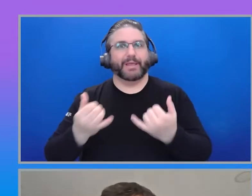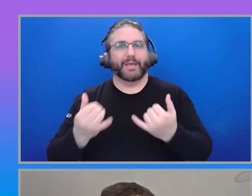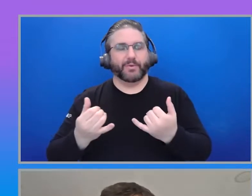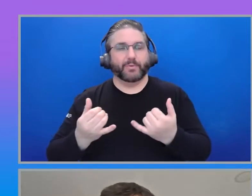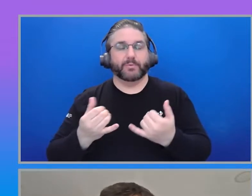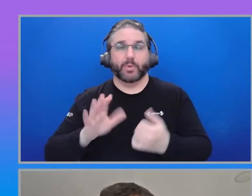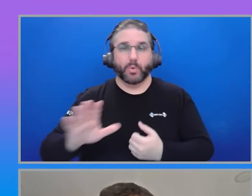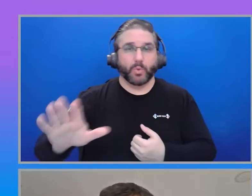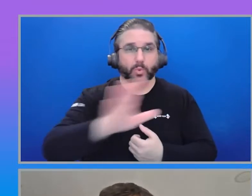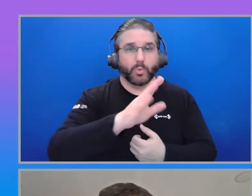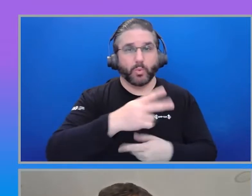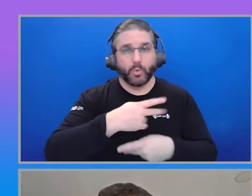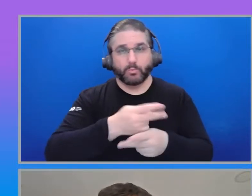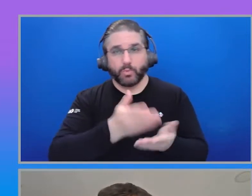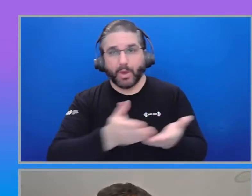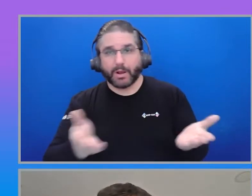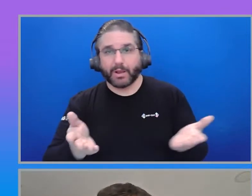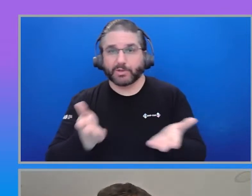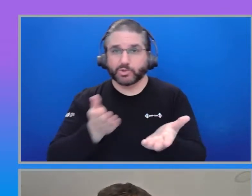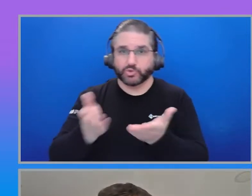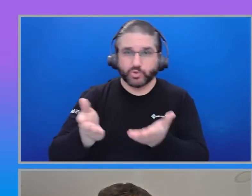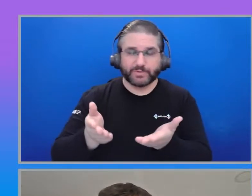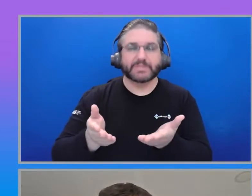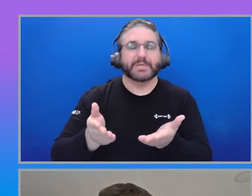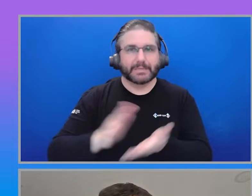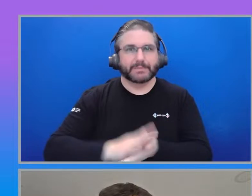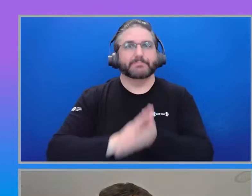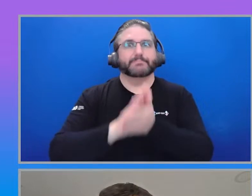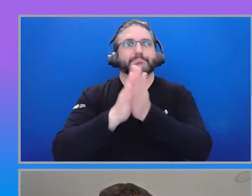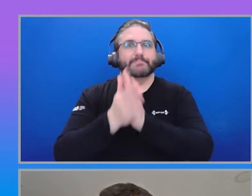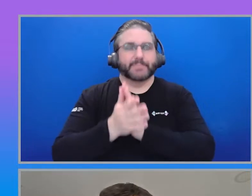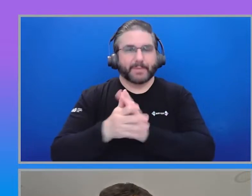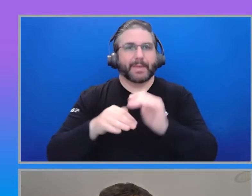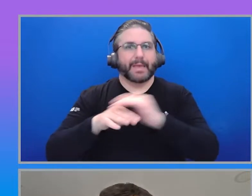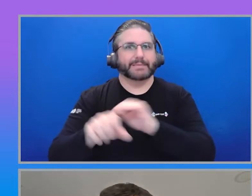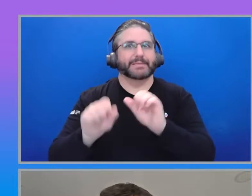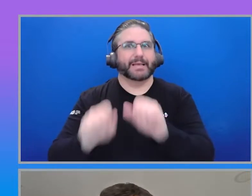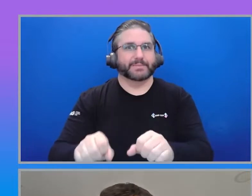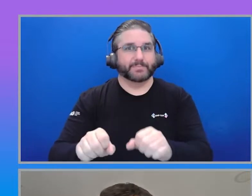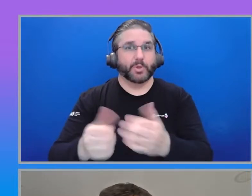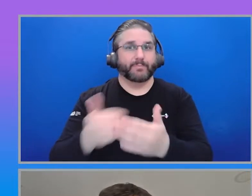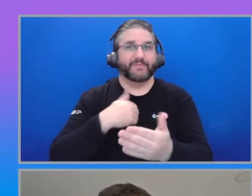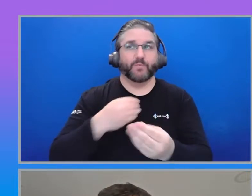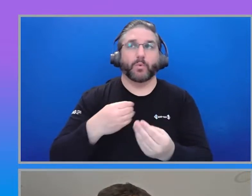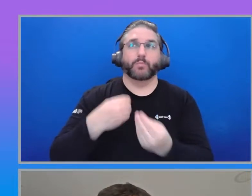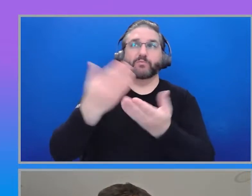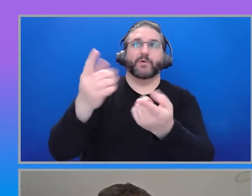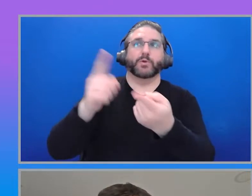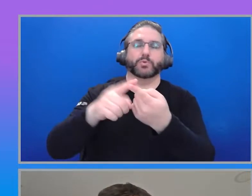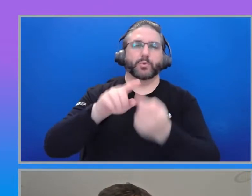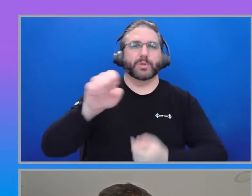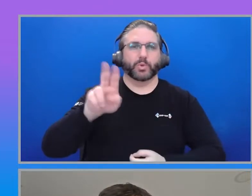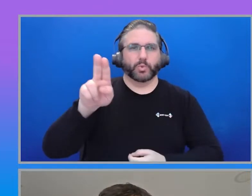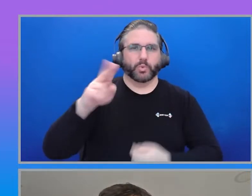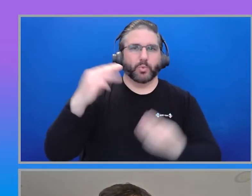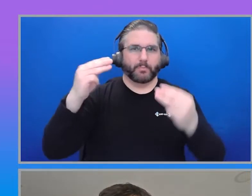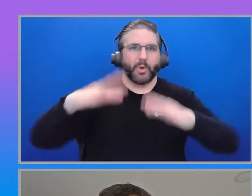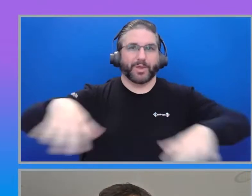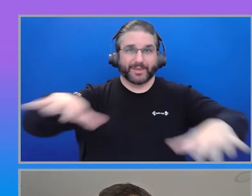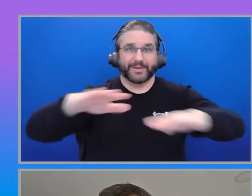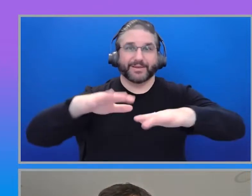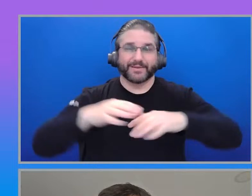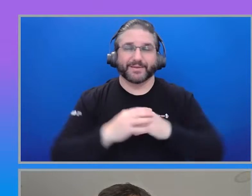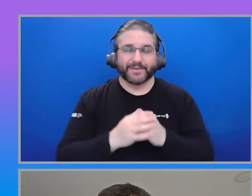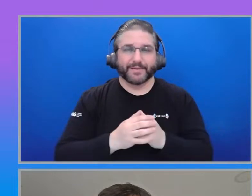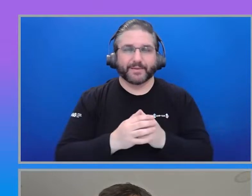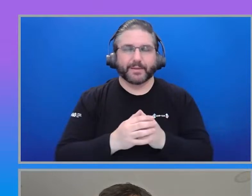are accessible when placed in the EU market. The other message I would like to say